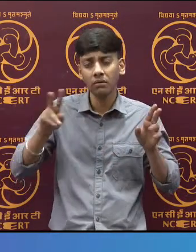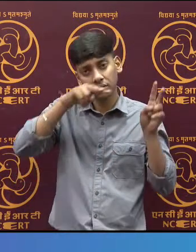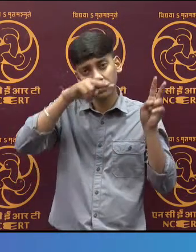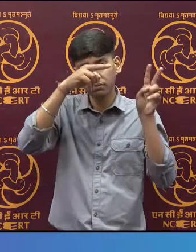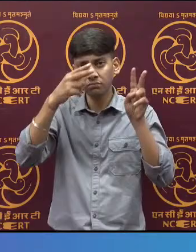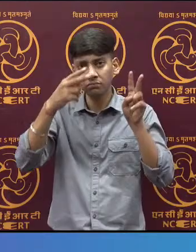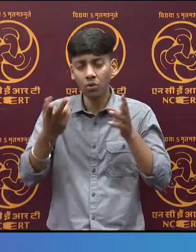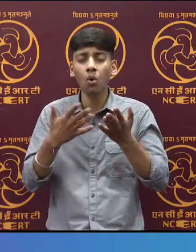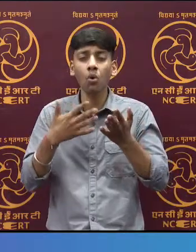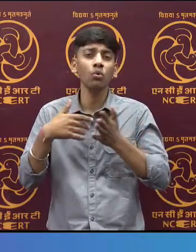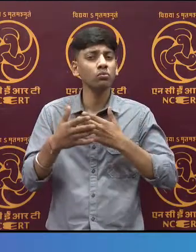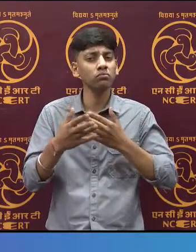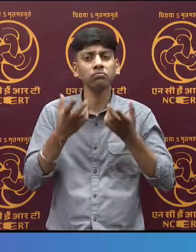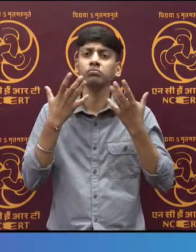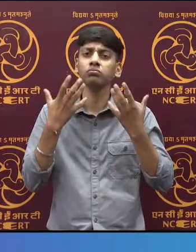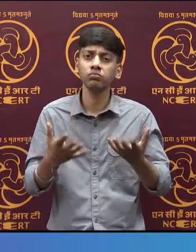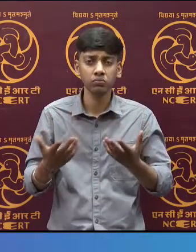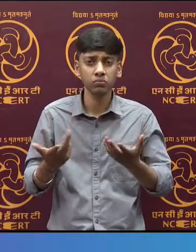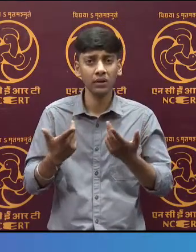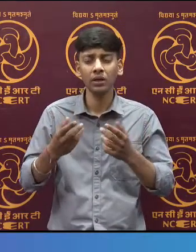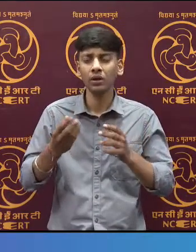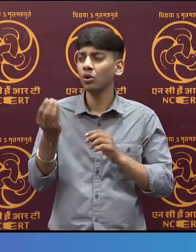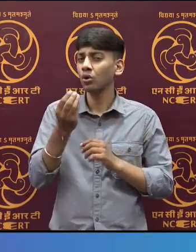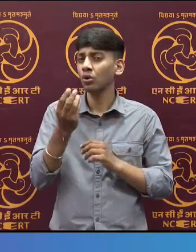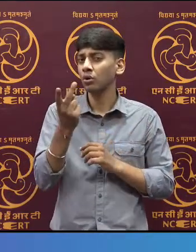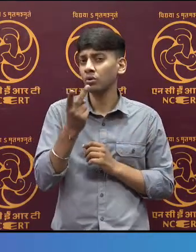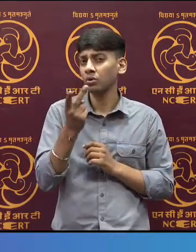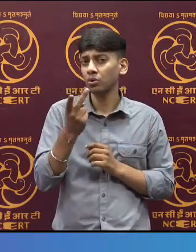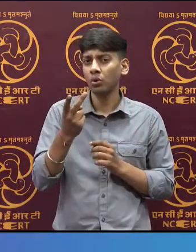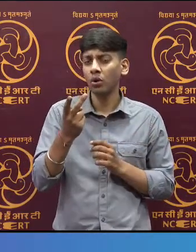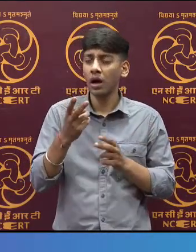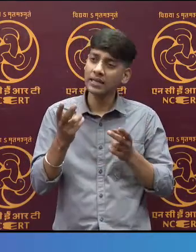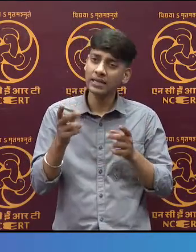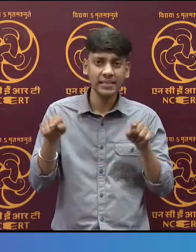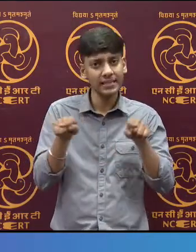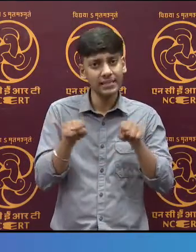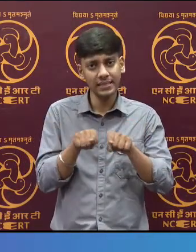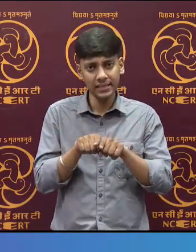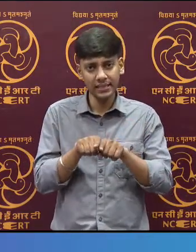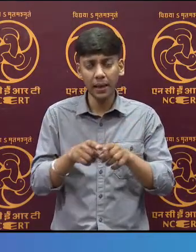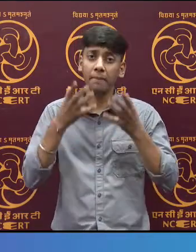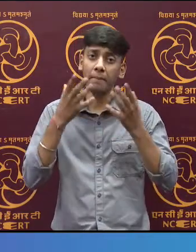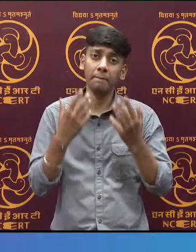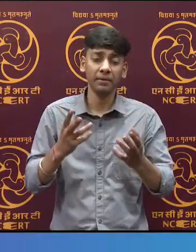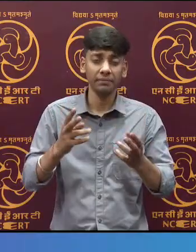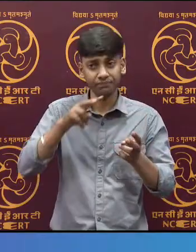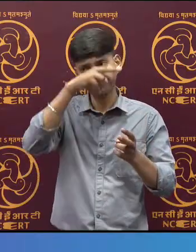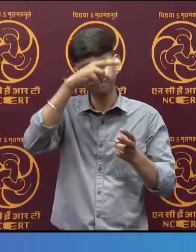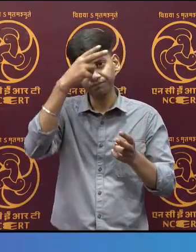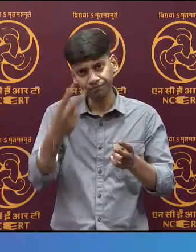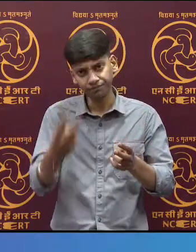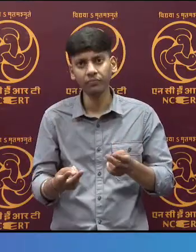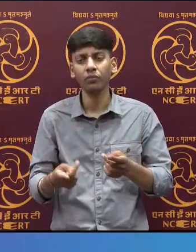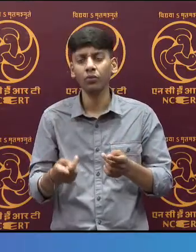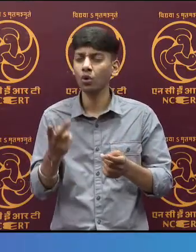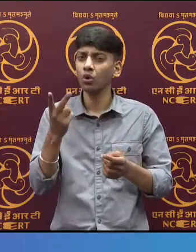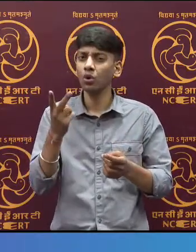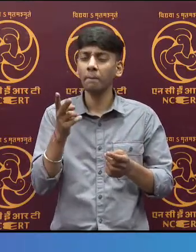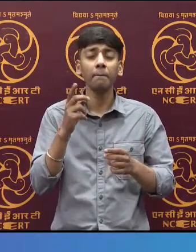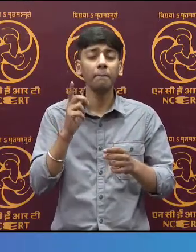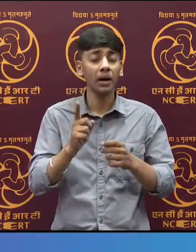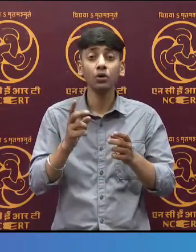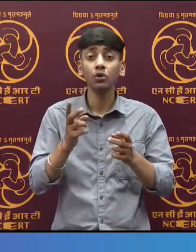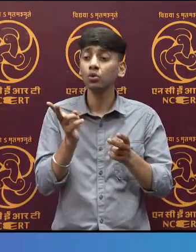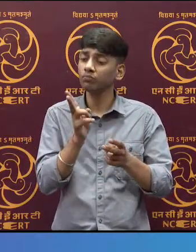objects of different masses are dropped at the same time from the same height, then both will reach at the different time.